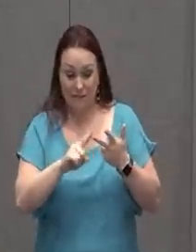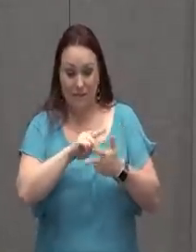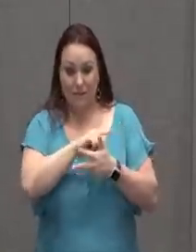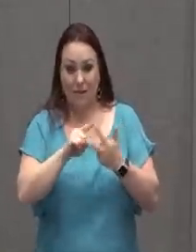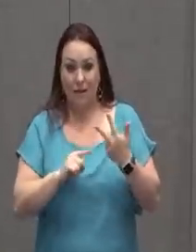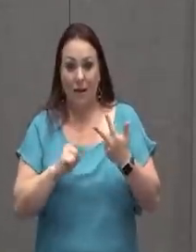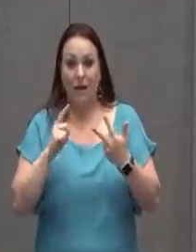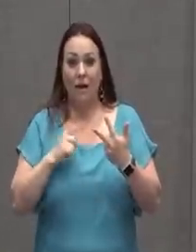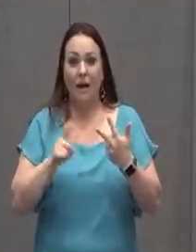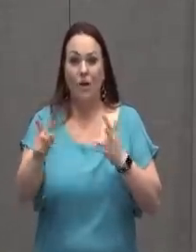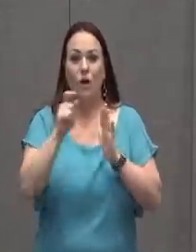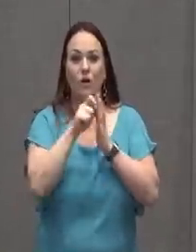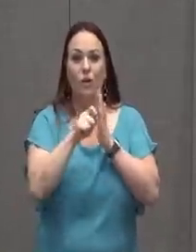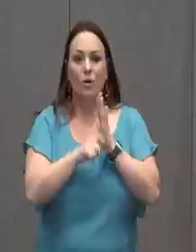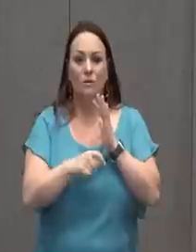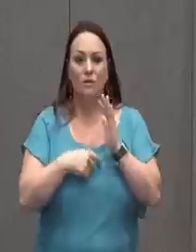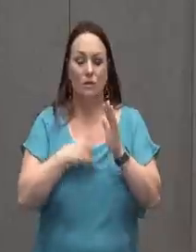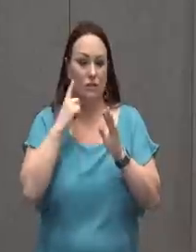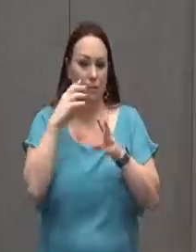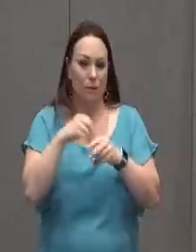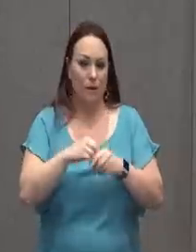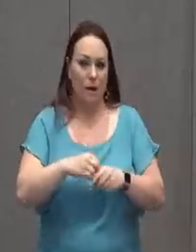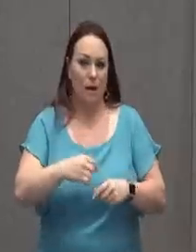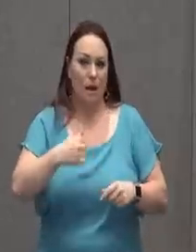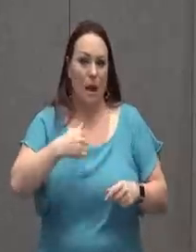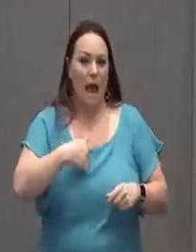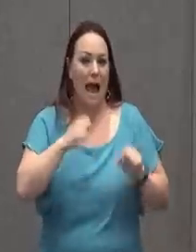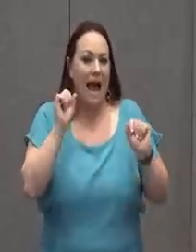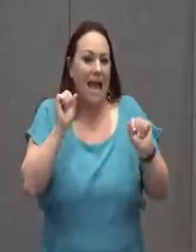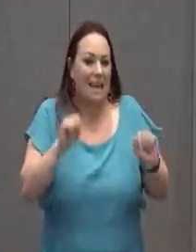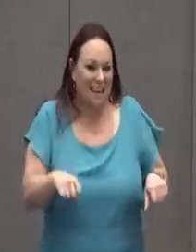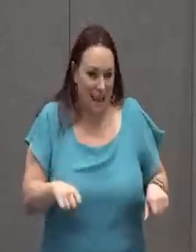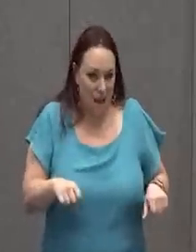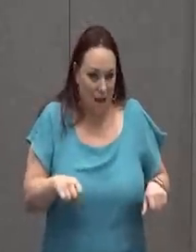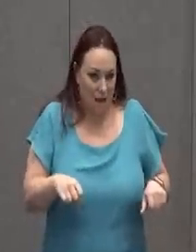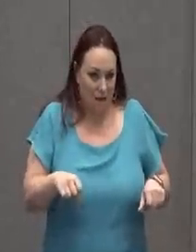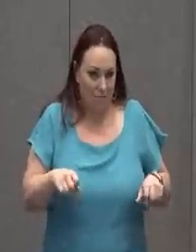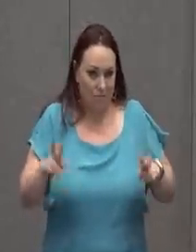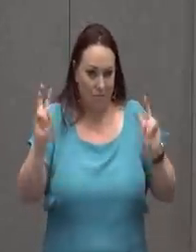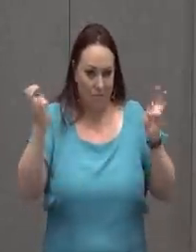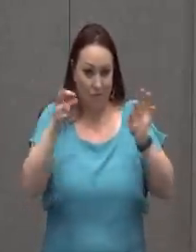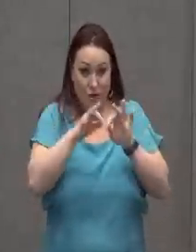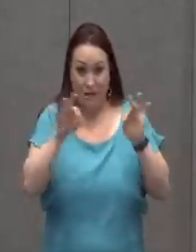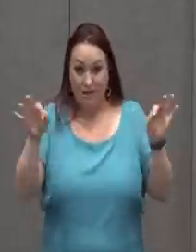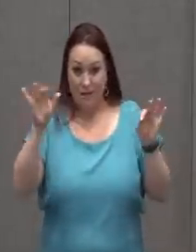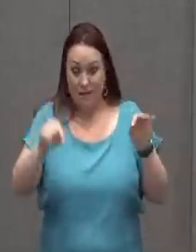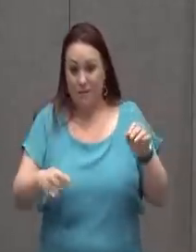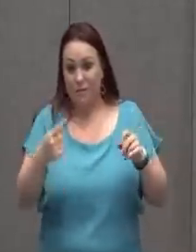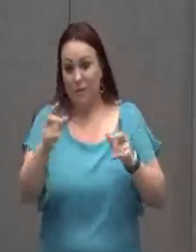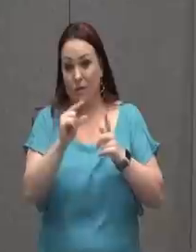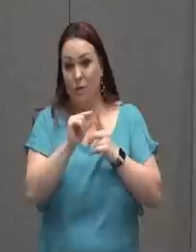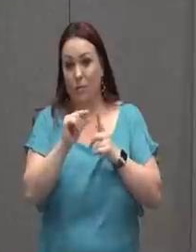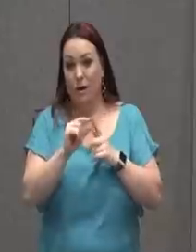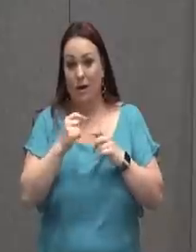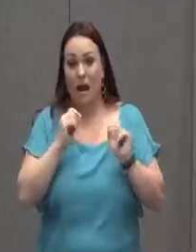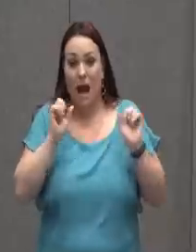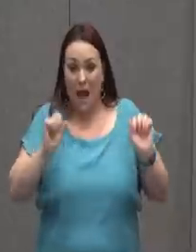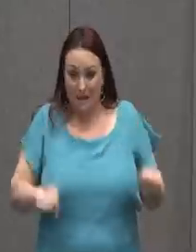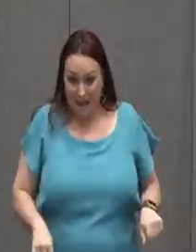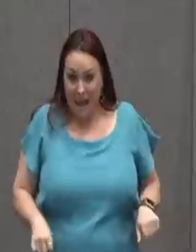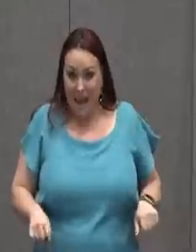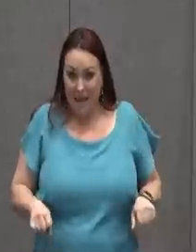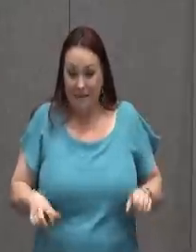how Ms. Martindale's notes, she put them in an I can phrase. Ooh. Phrase is one of her words Very before. Very good. Or an I